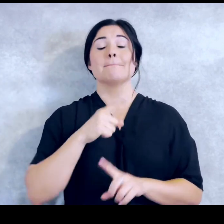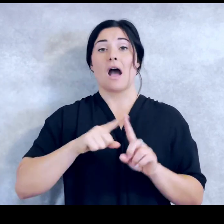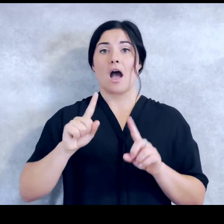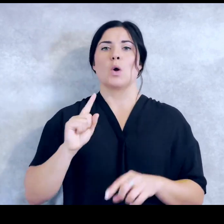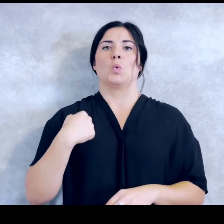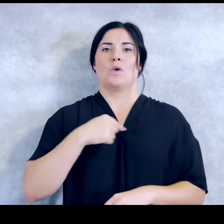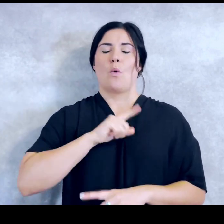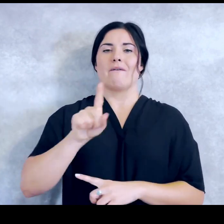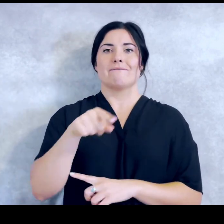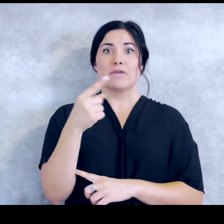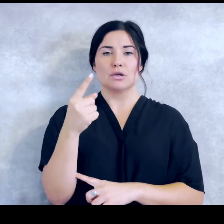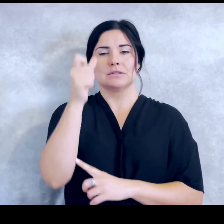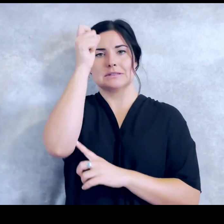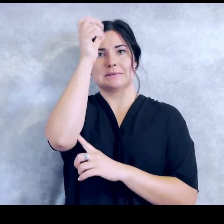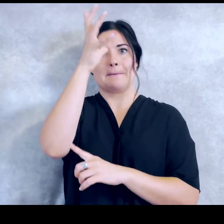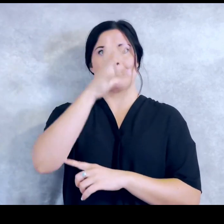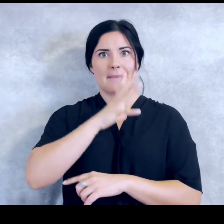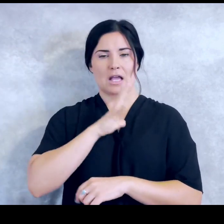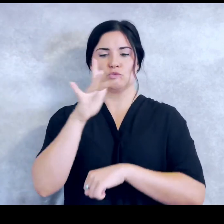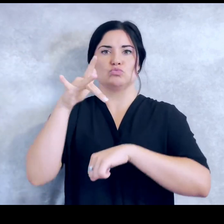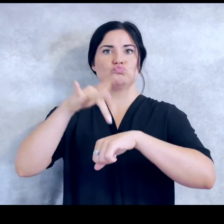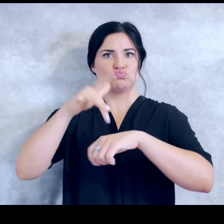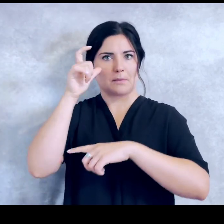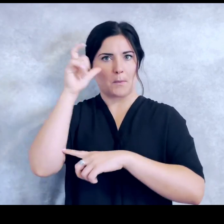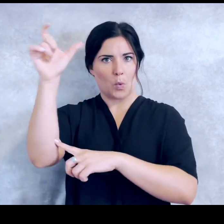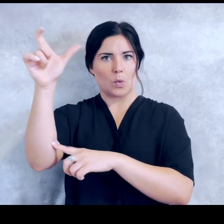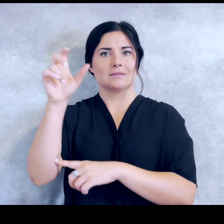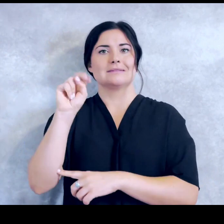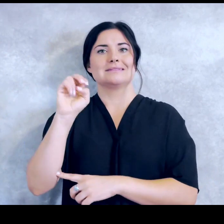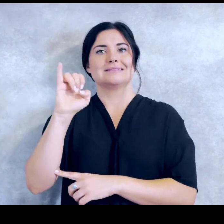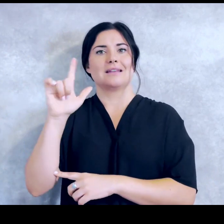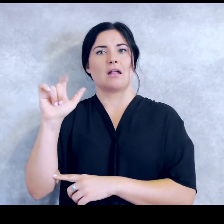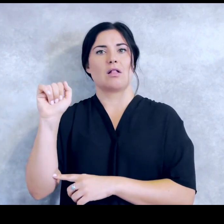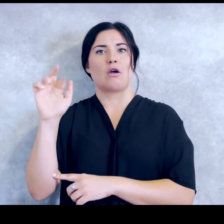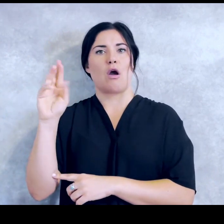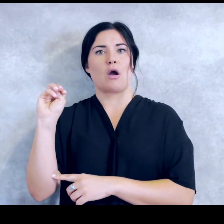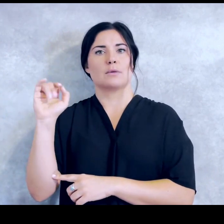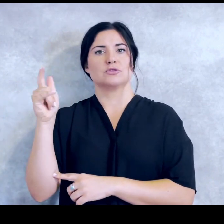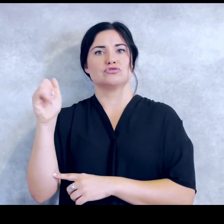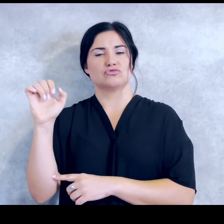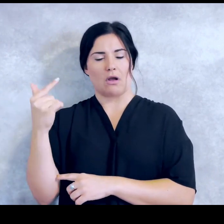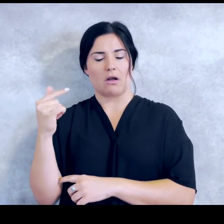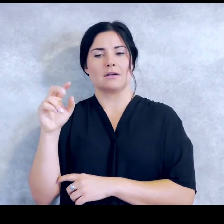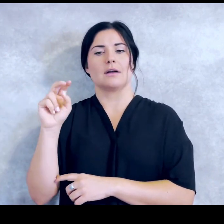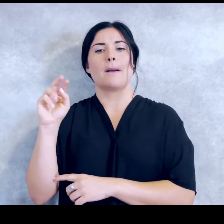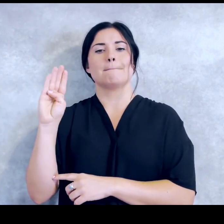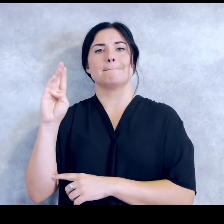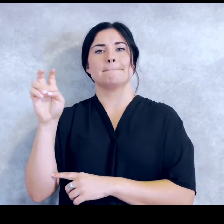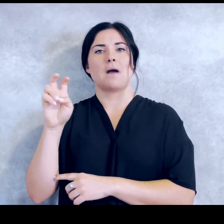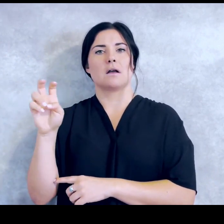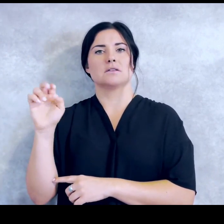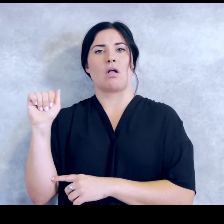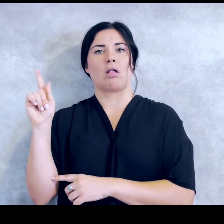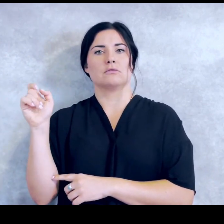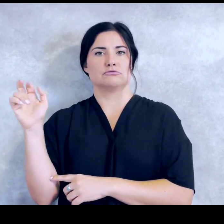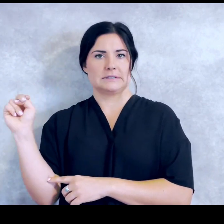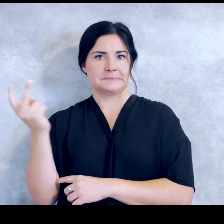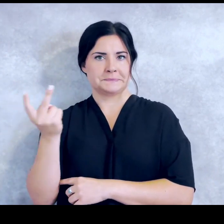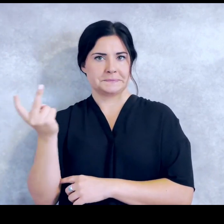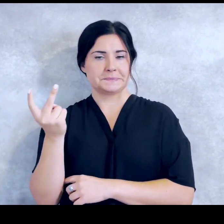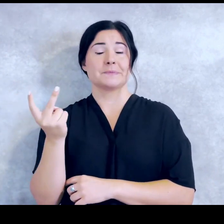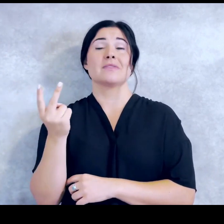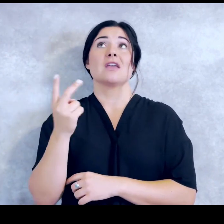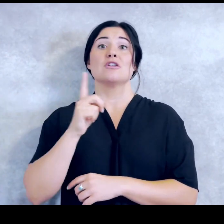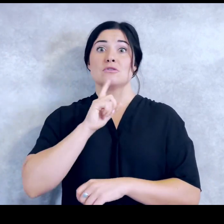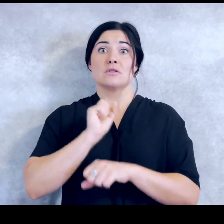were the first to send men to the moon. Neil Armstrong, Buzz Aldrin. And when they